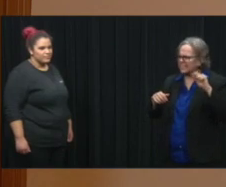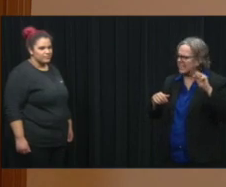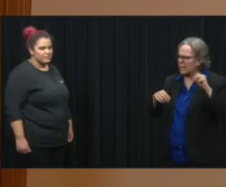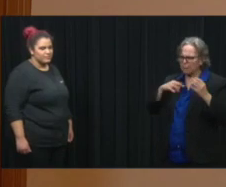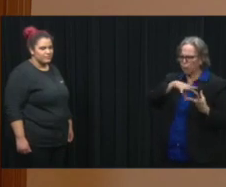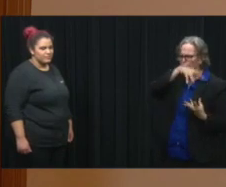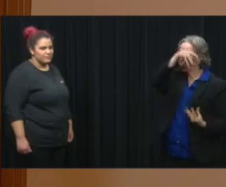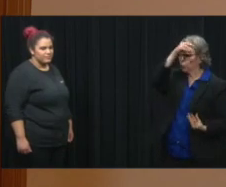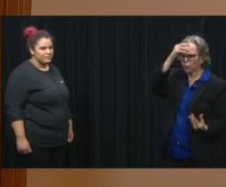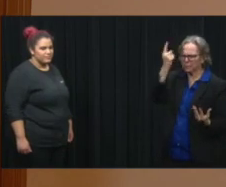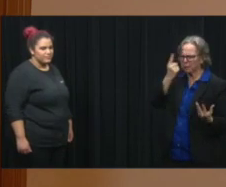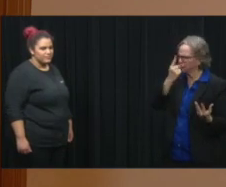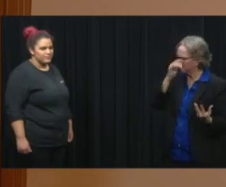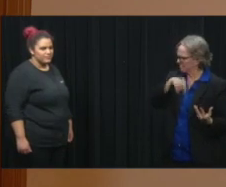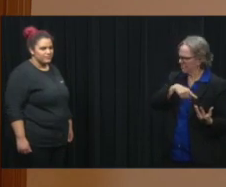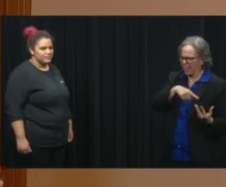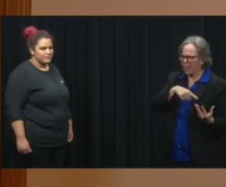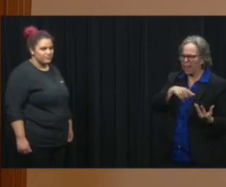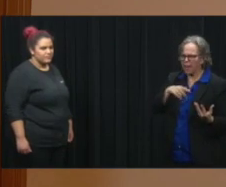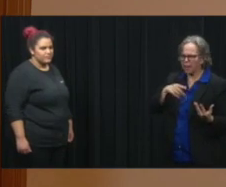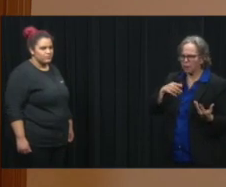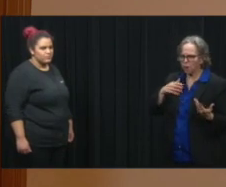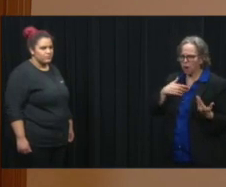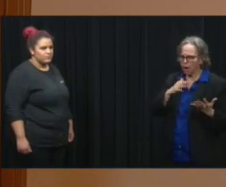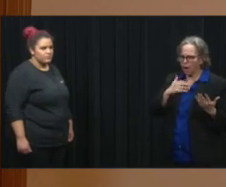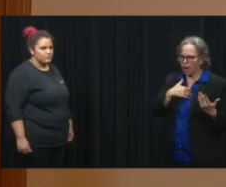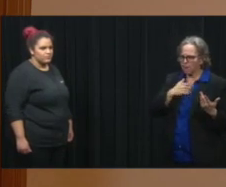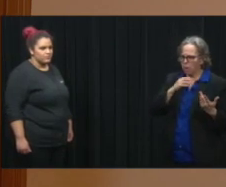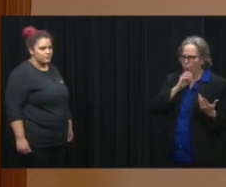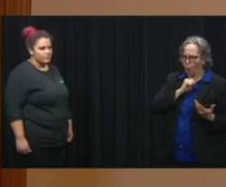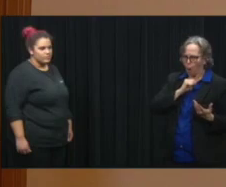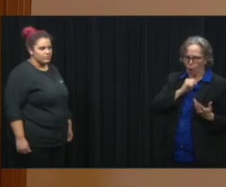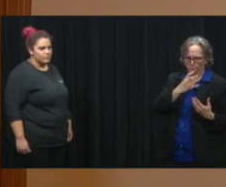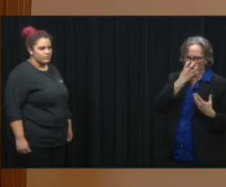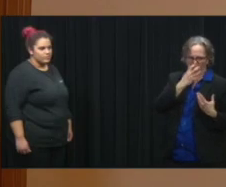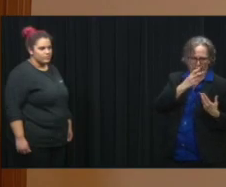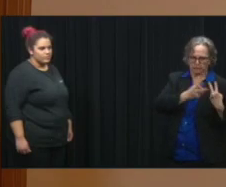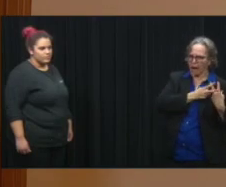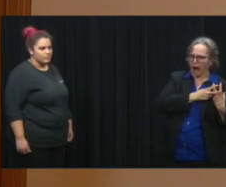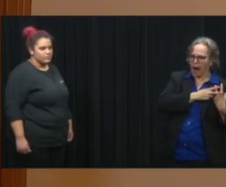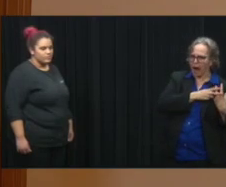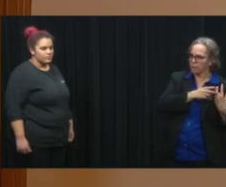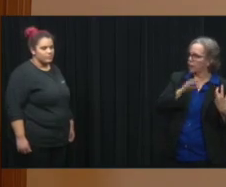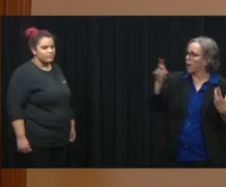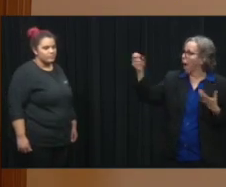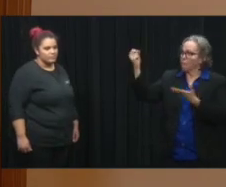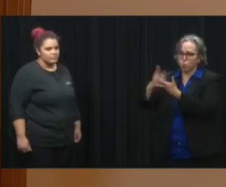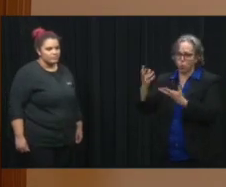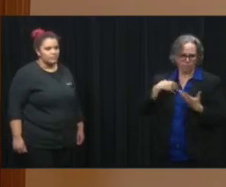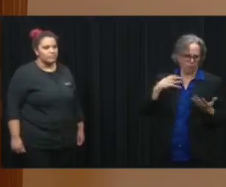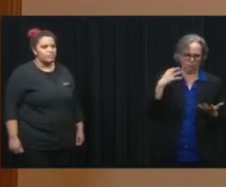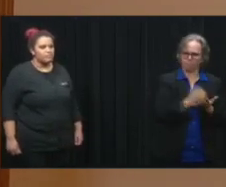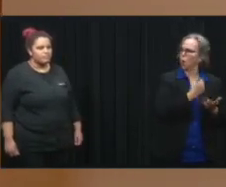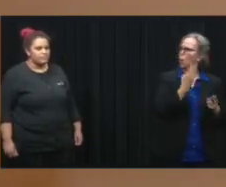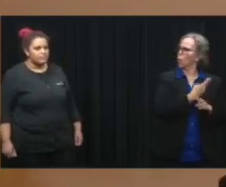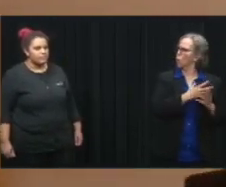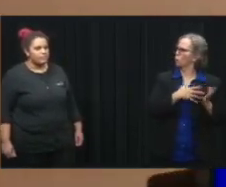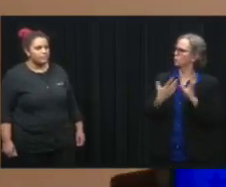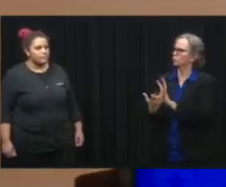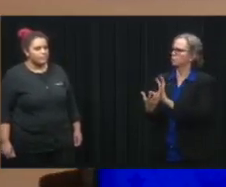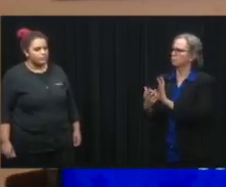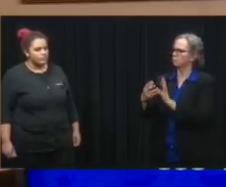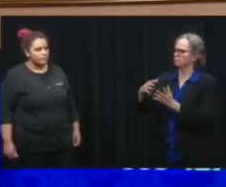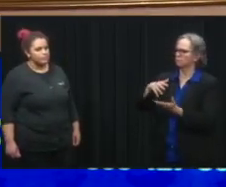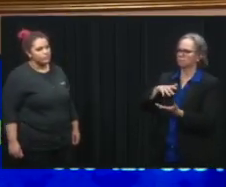difference. We're already saving those masks and going to get them to them the second it's operational. Thank you. Let me just add, our